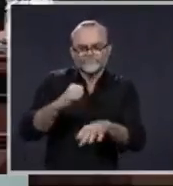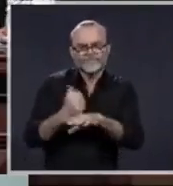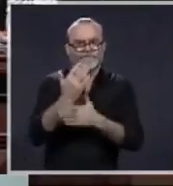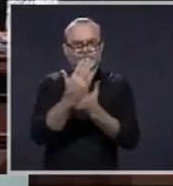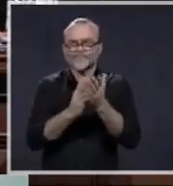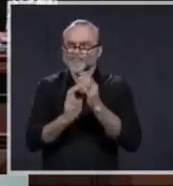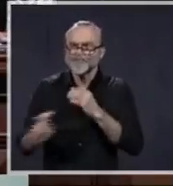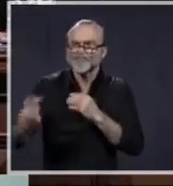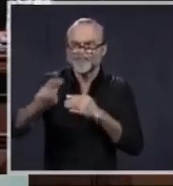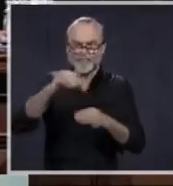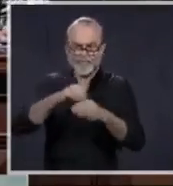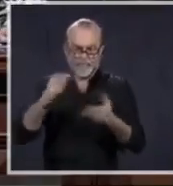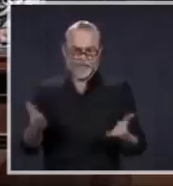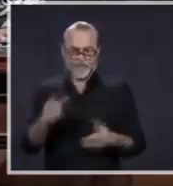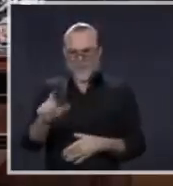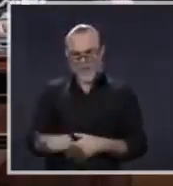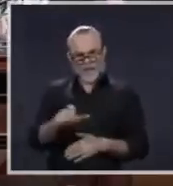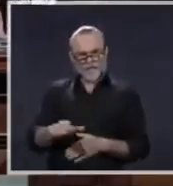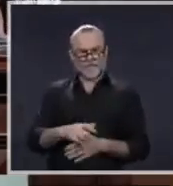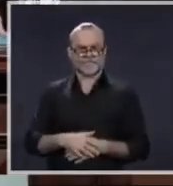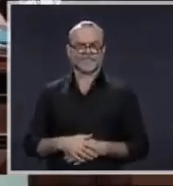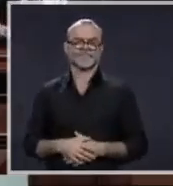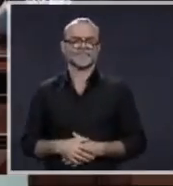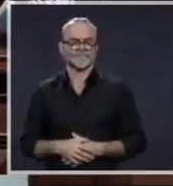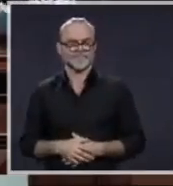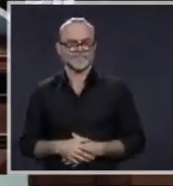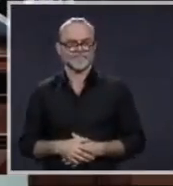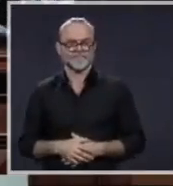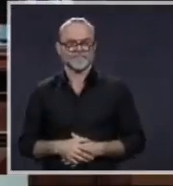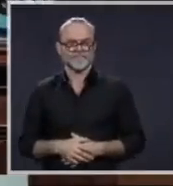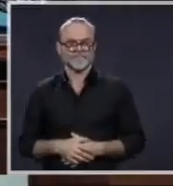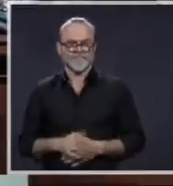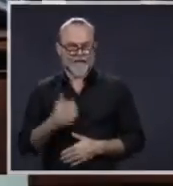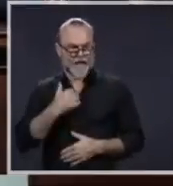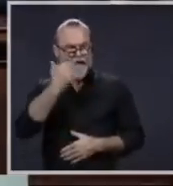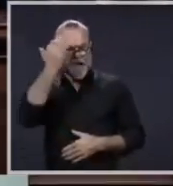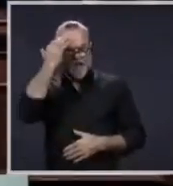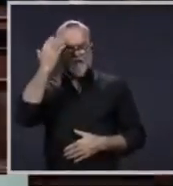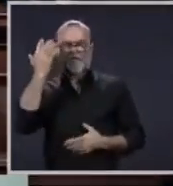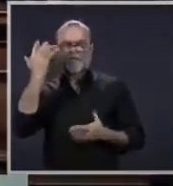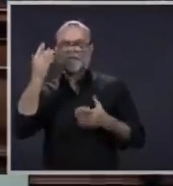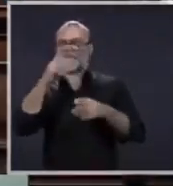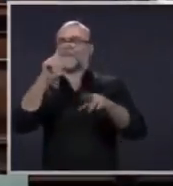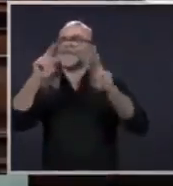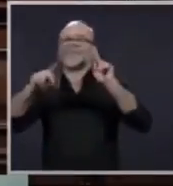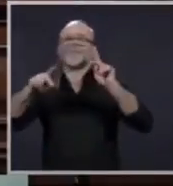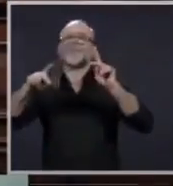votre collaboration. Merci tout le monde. Bonne journée. Bonne fin de congé. Bonne.